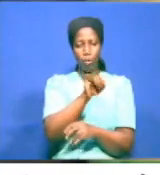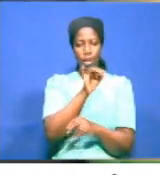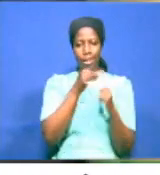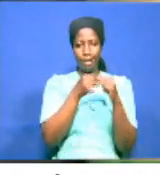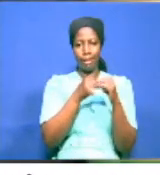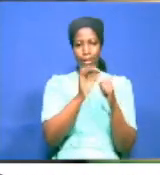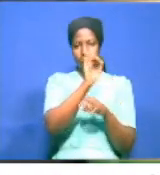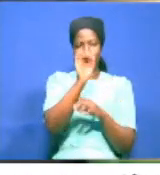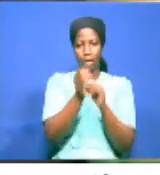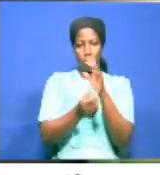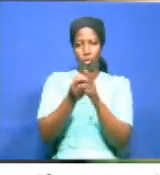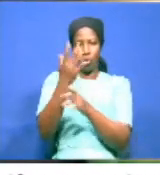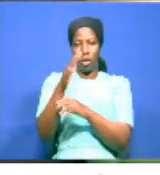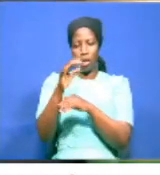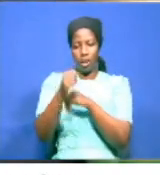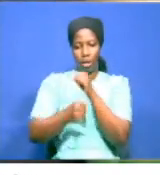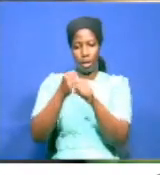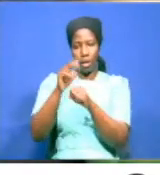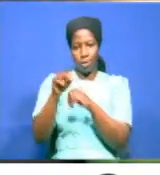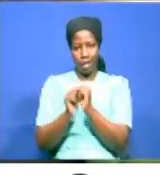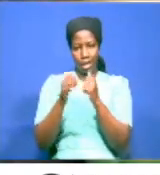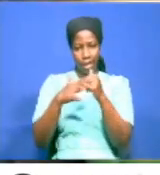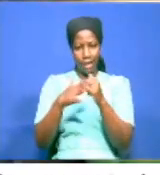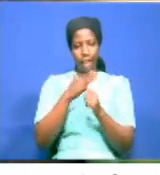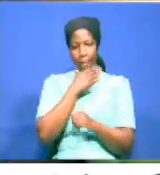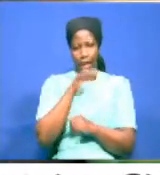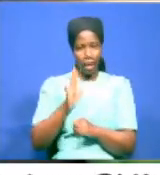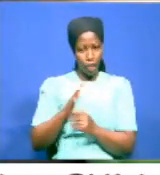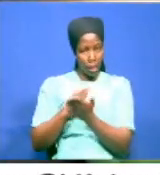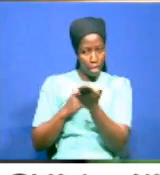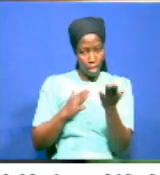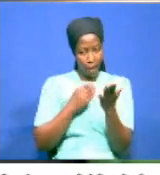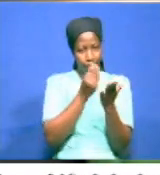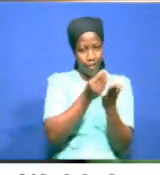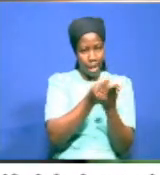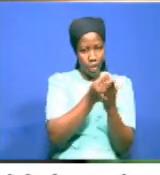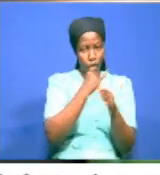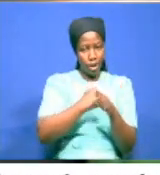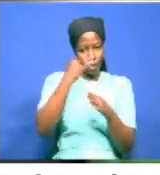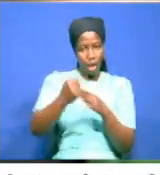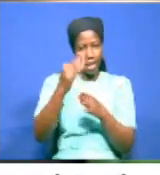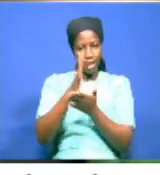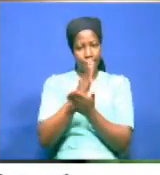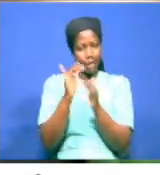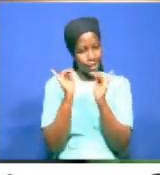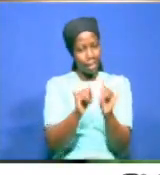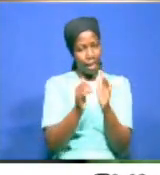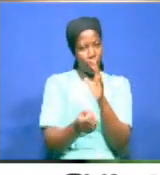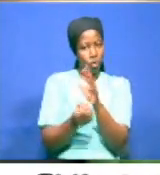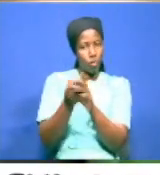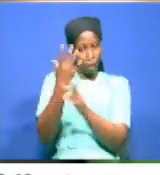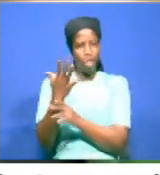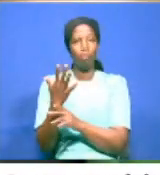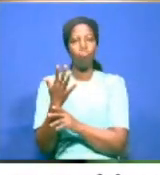growth in 2019. Ladies and gentlemen, the financial and insurance sector remain on a growth